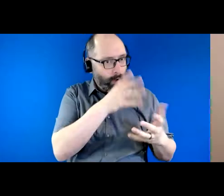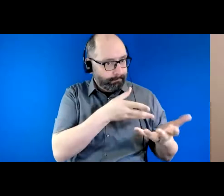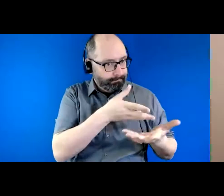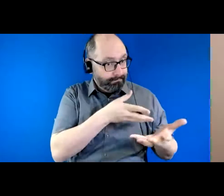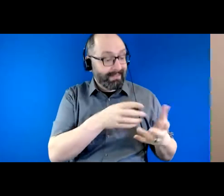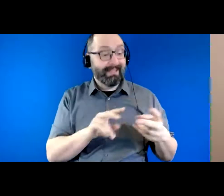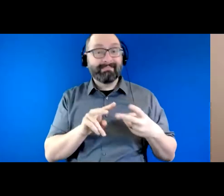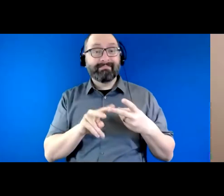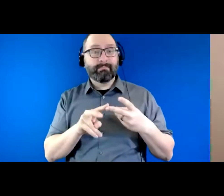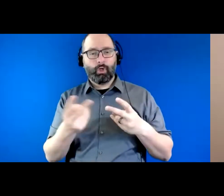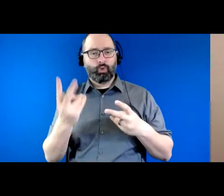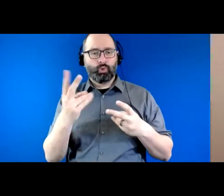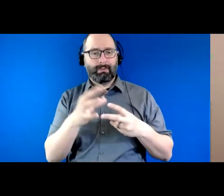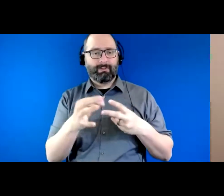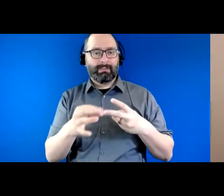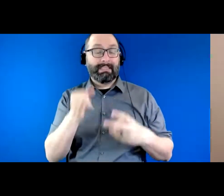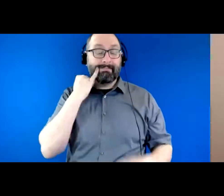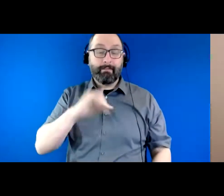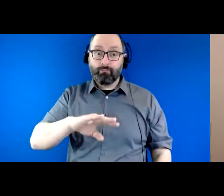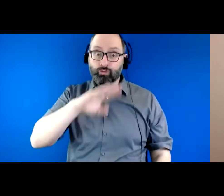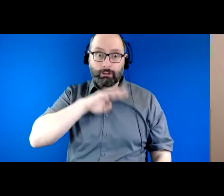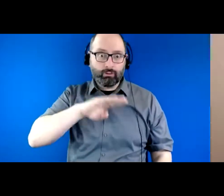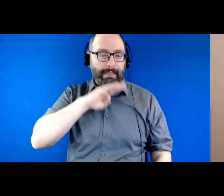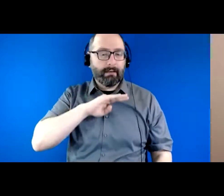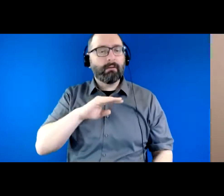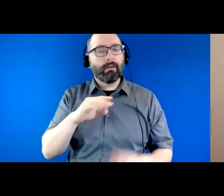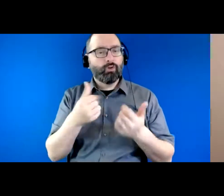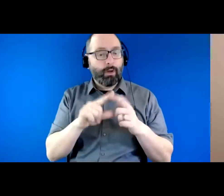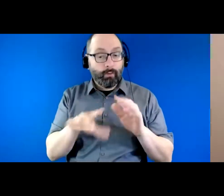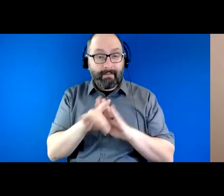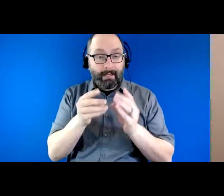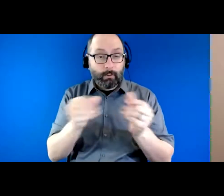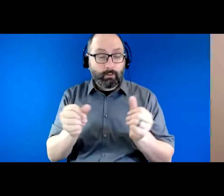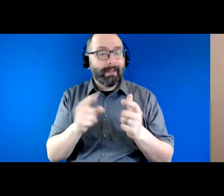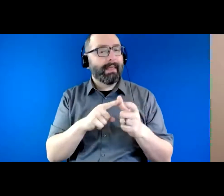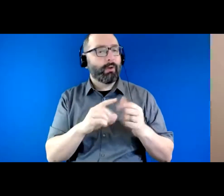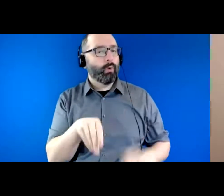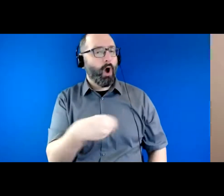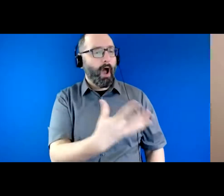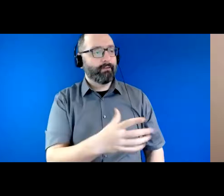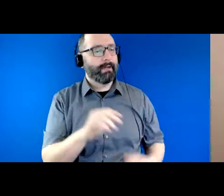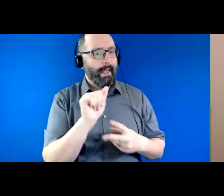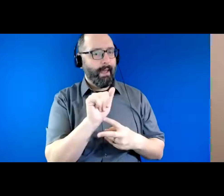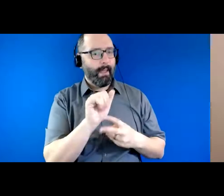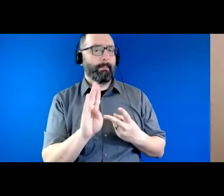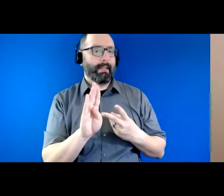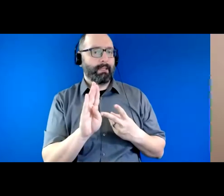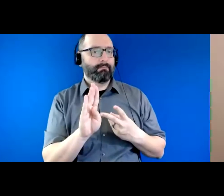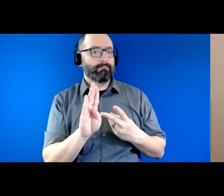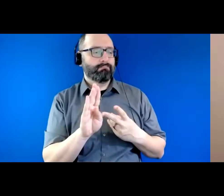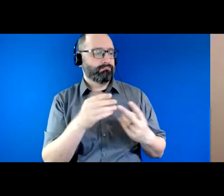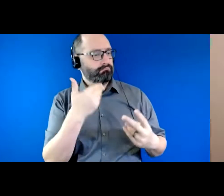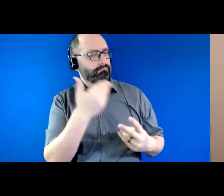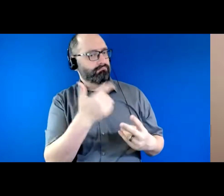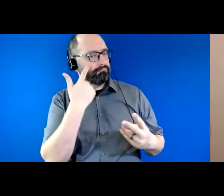is two choices. If somebody's frustrated, you're trying to find a solution, you can offer kind of A and B and have them choose